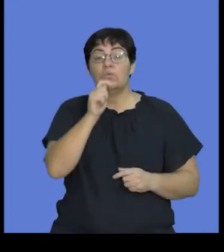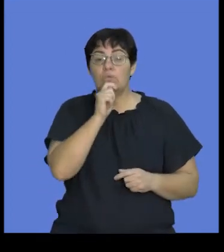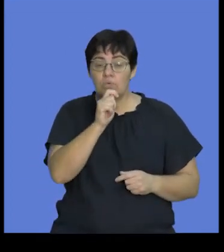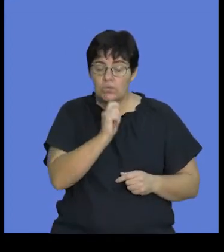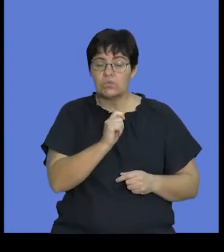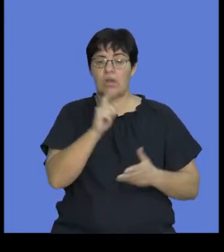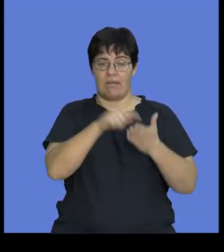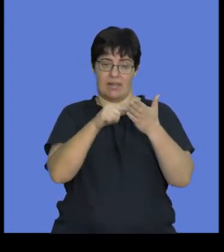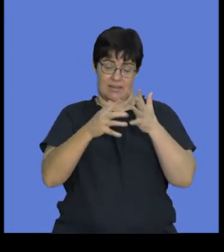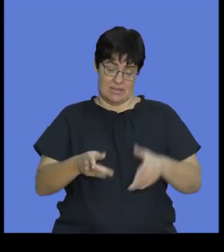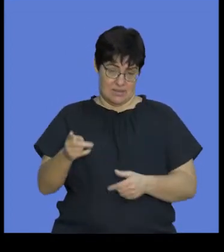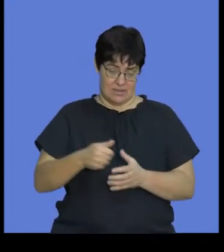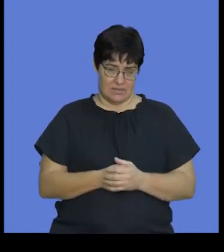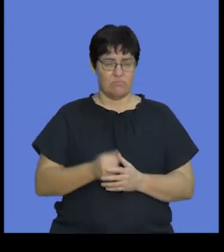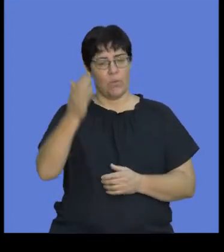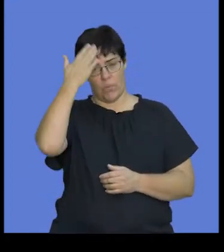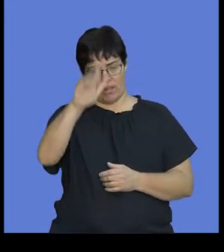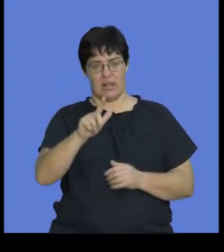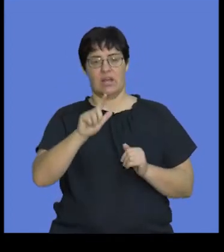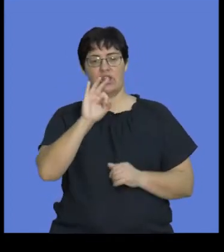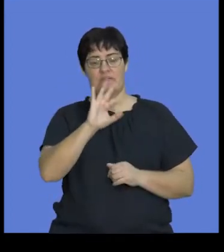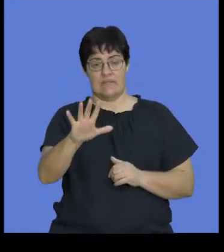your calculator. So we know it's 35,